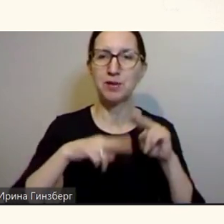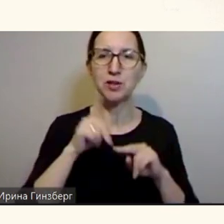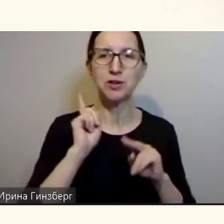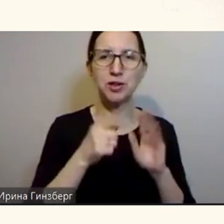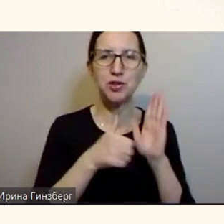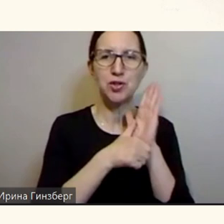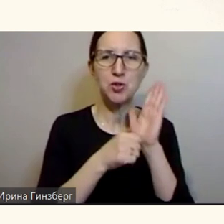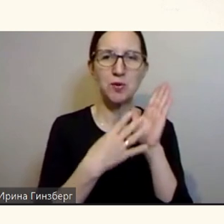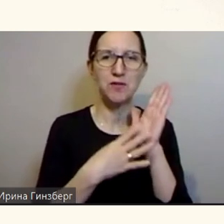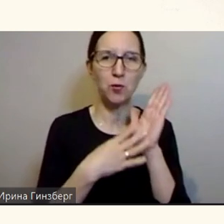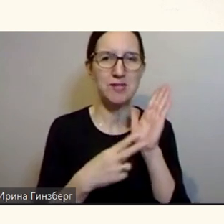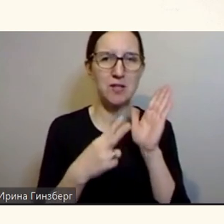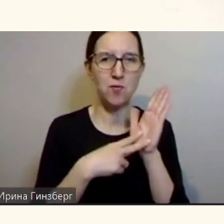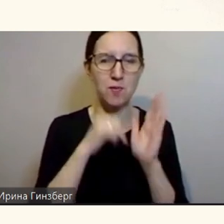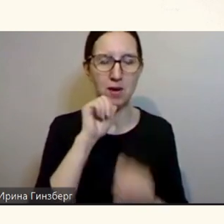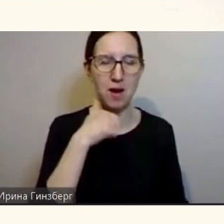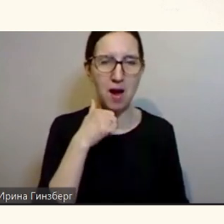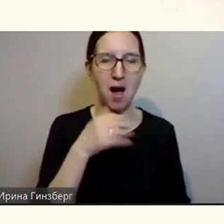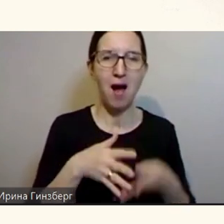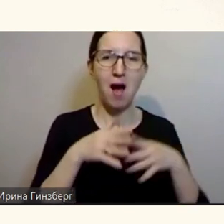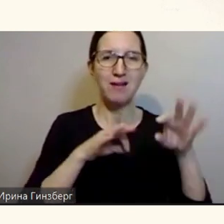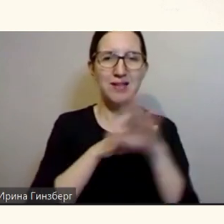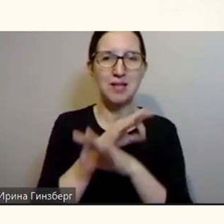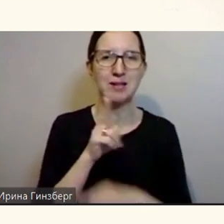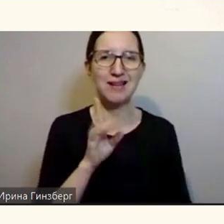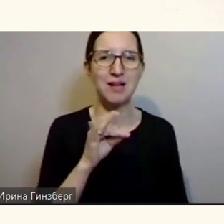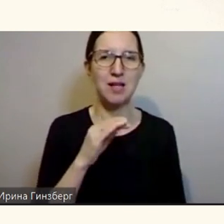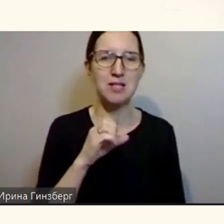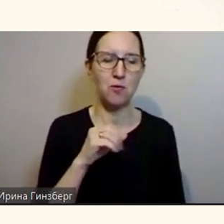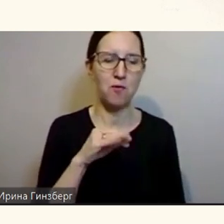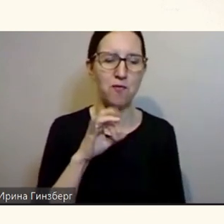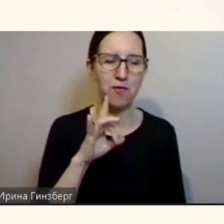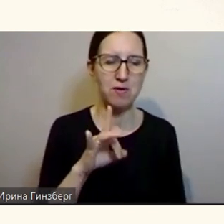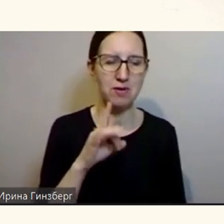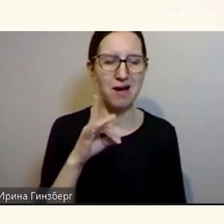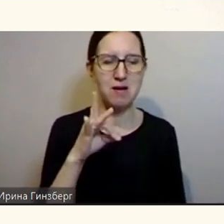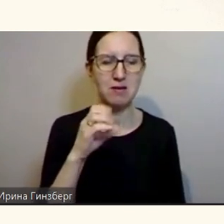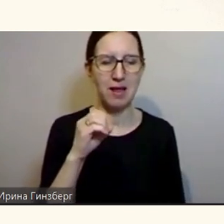as it was installed in this alcove. This is the very back of the cathedral,